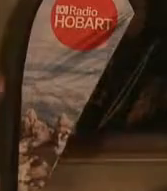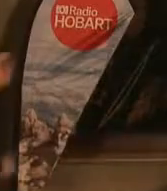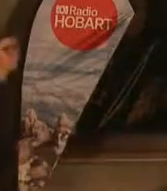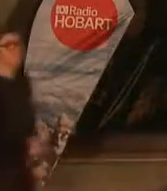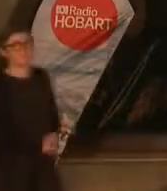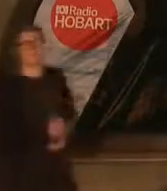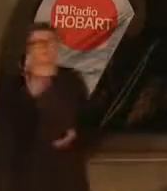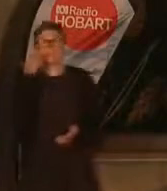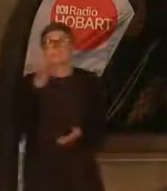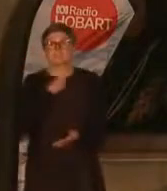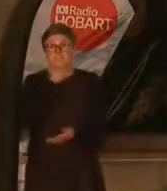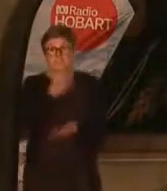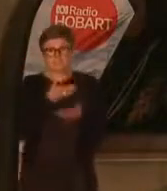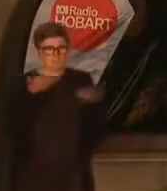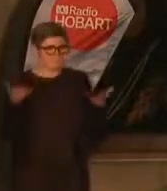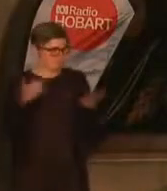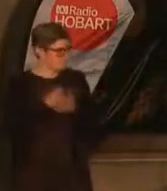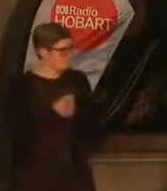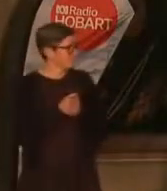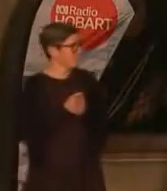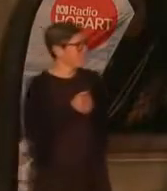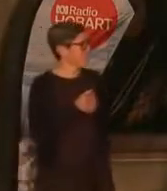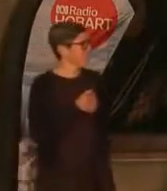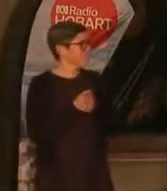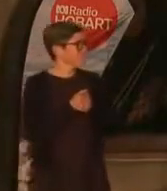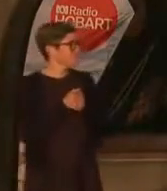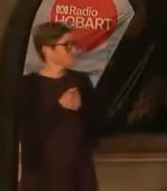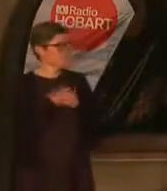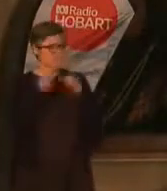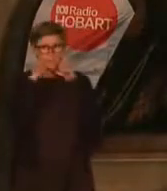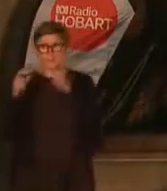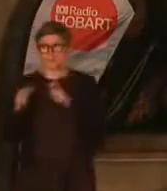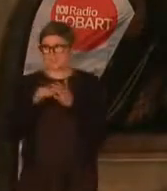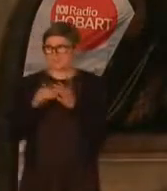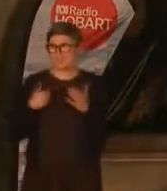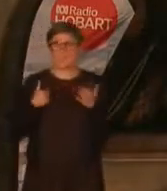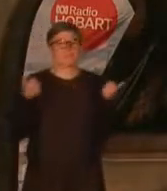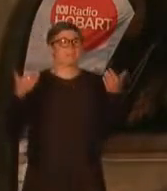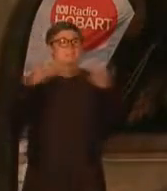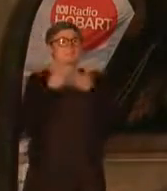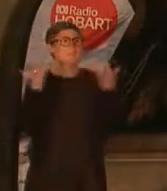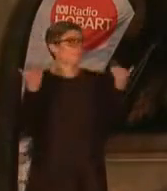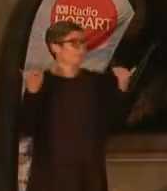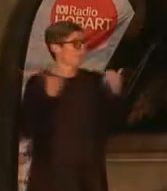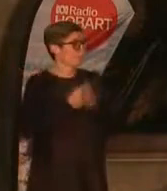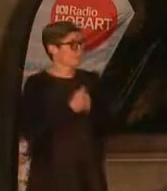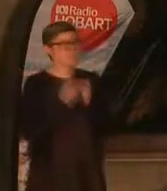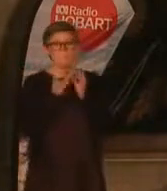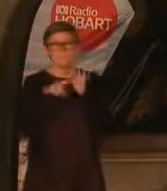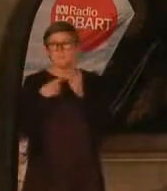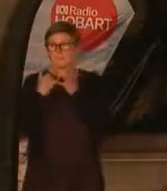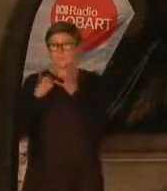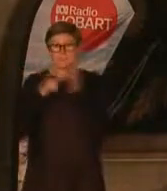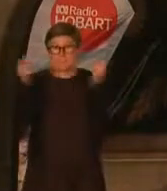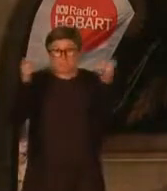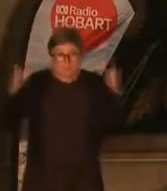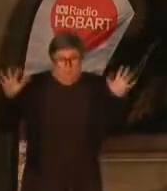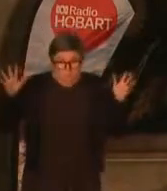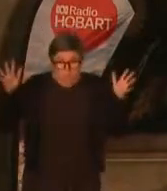Ladies and gentlemen, I have to remember to take it off now. Good evening and welcome to Beaker Street Festival.